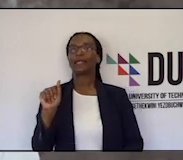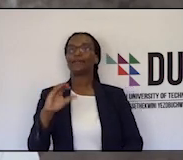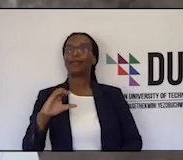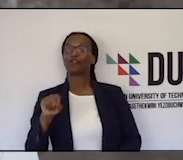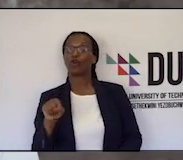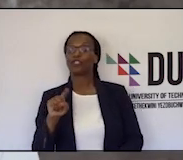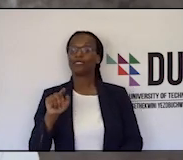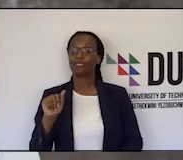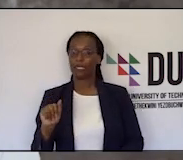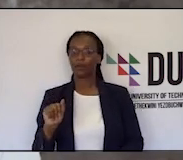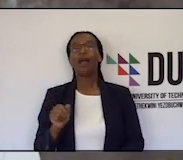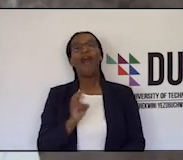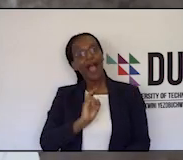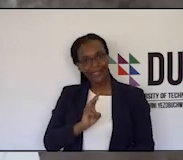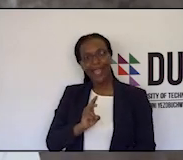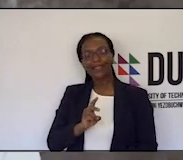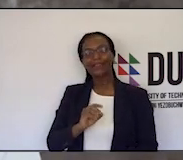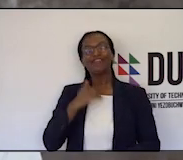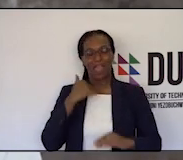naidua@dut.ac.za.